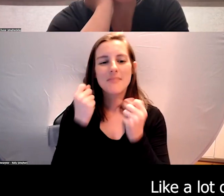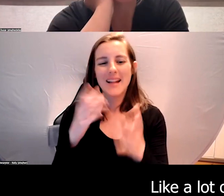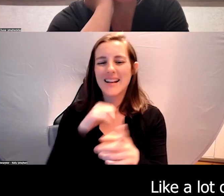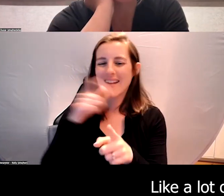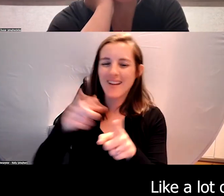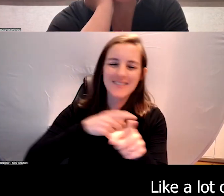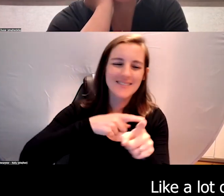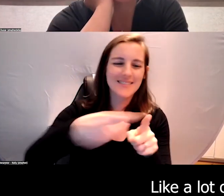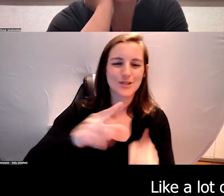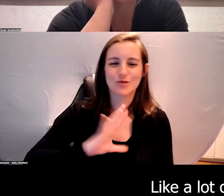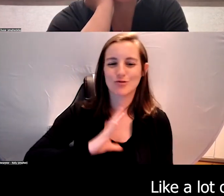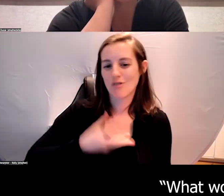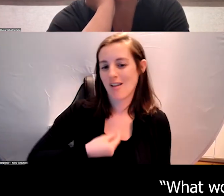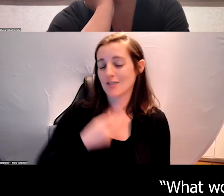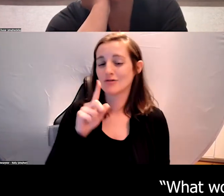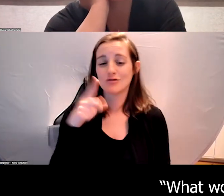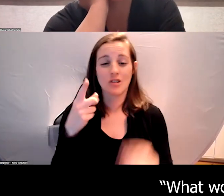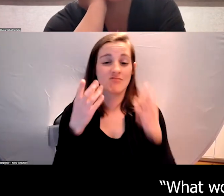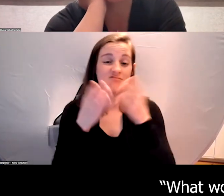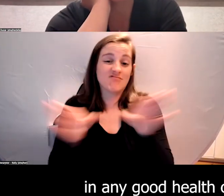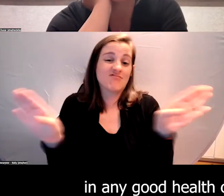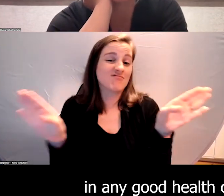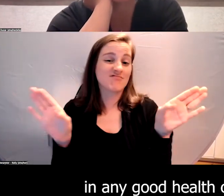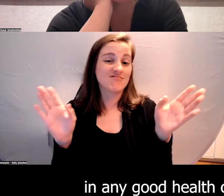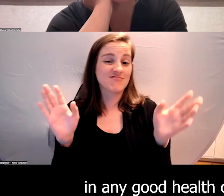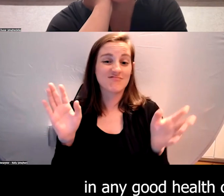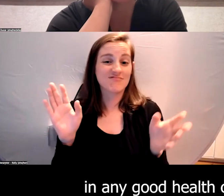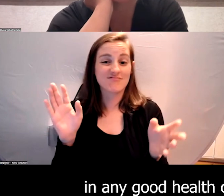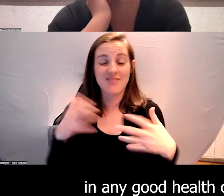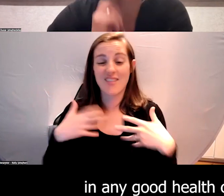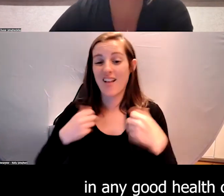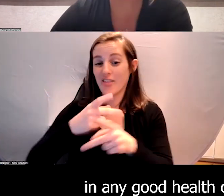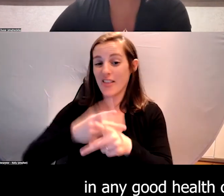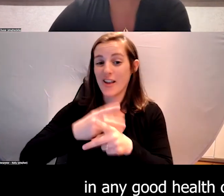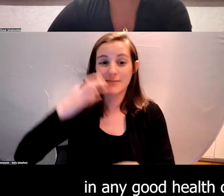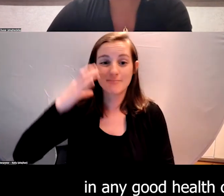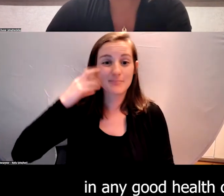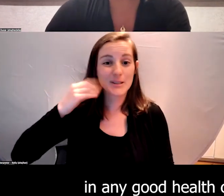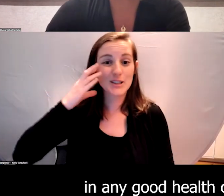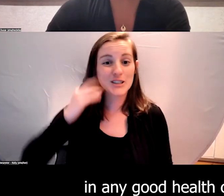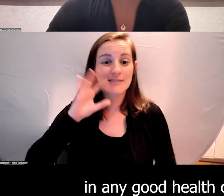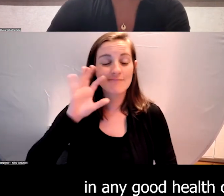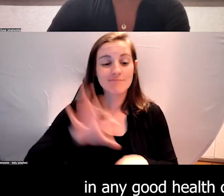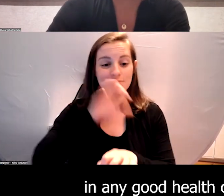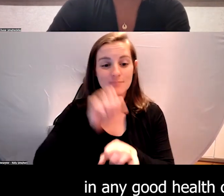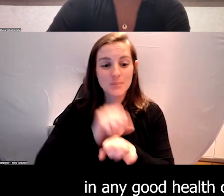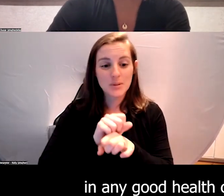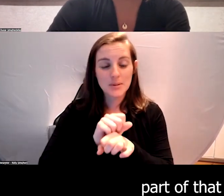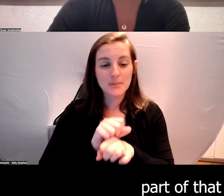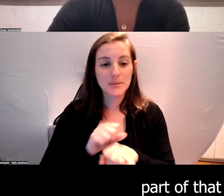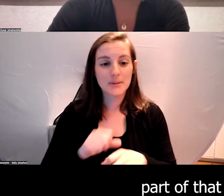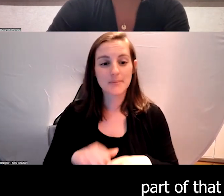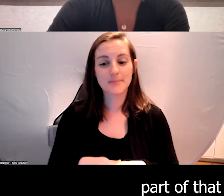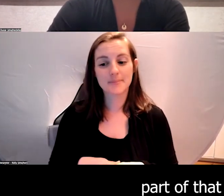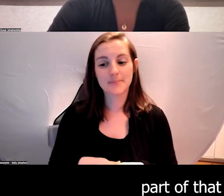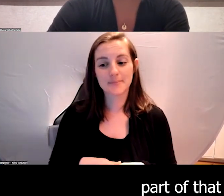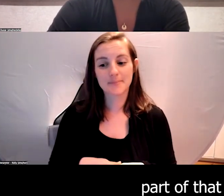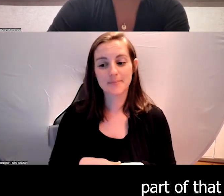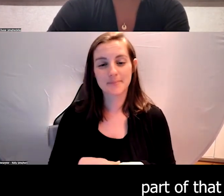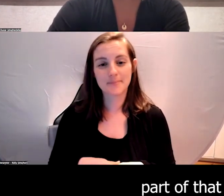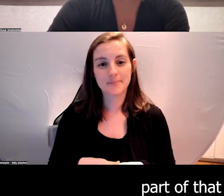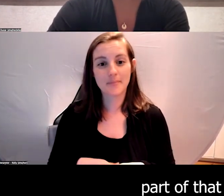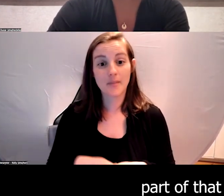Like a lot of this is just what would I want in any good healthcare experience? And part of that